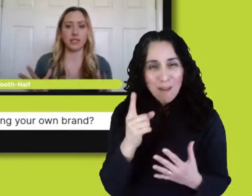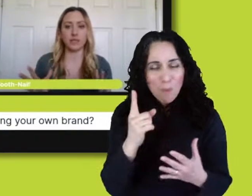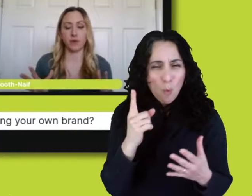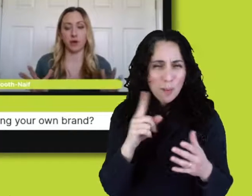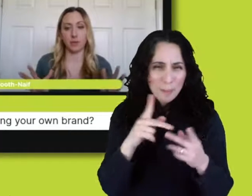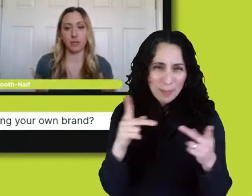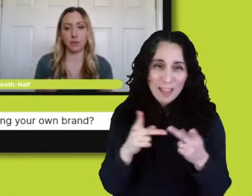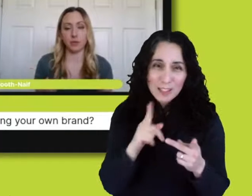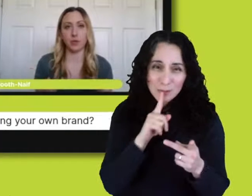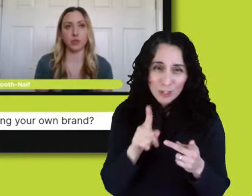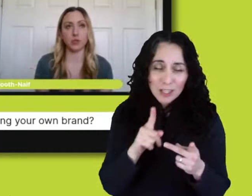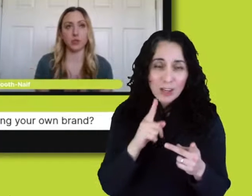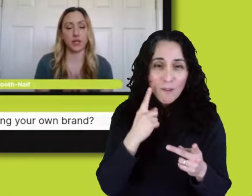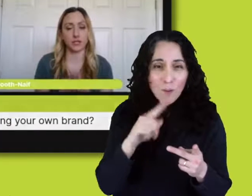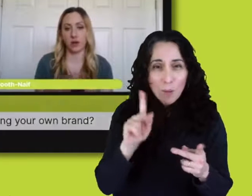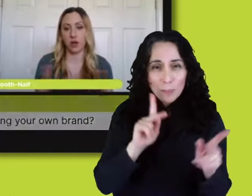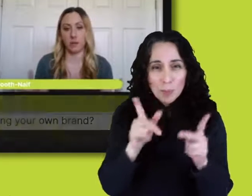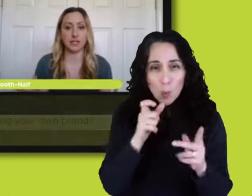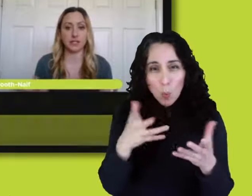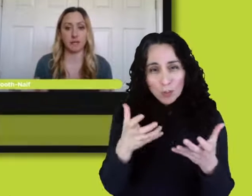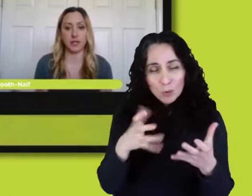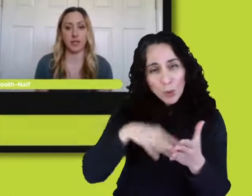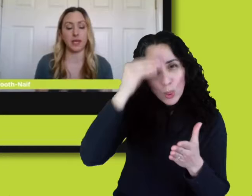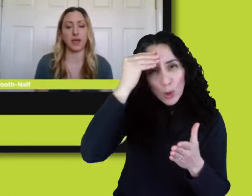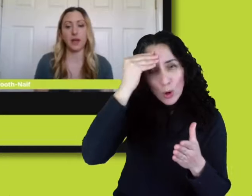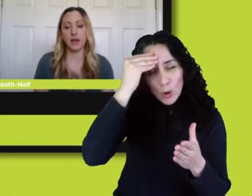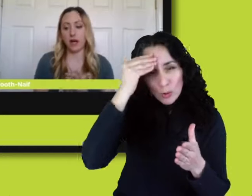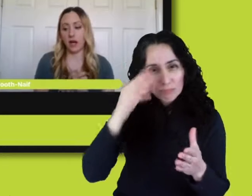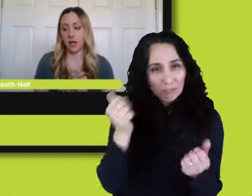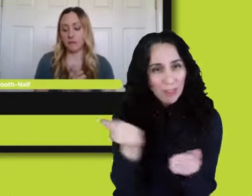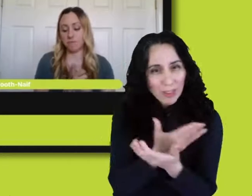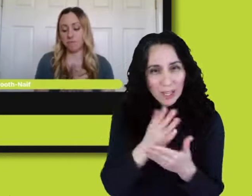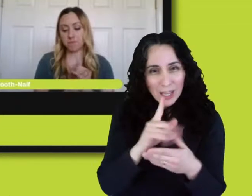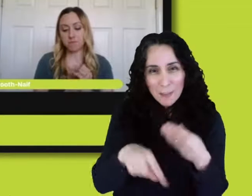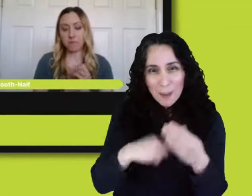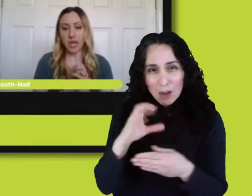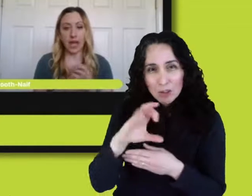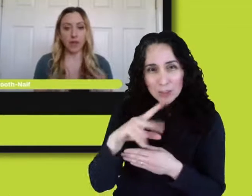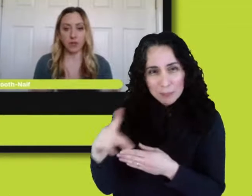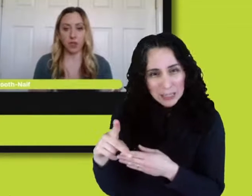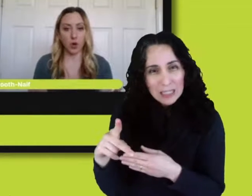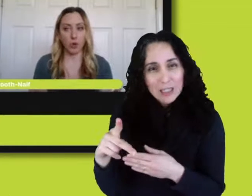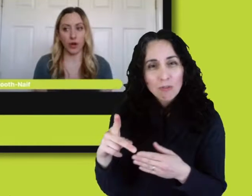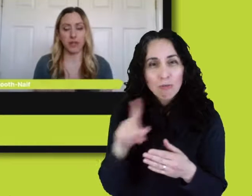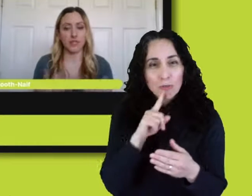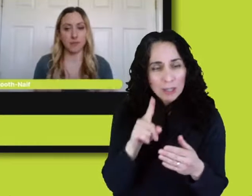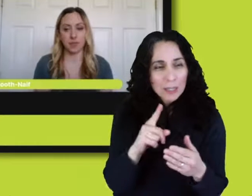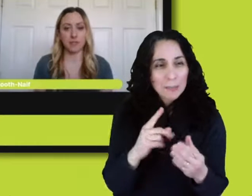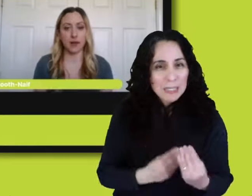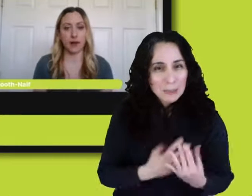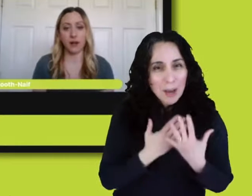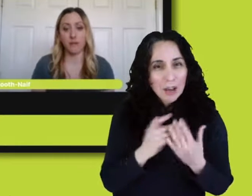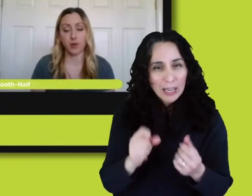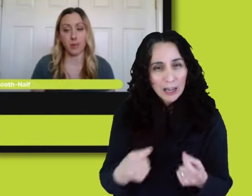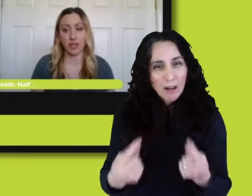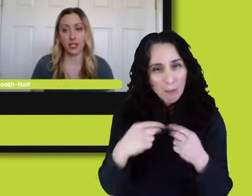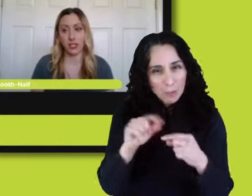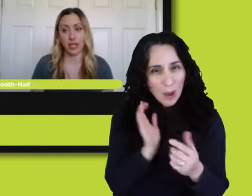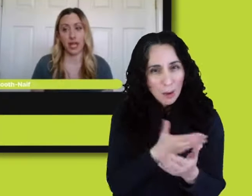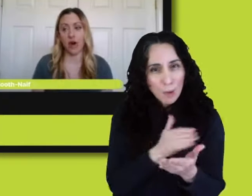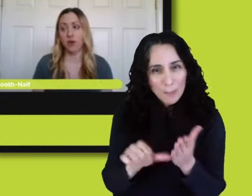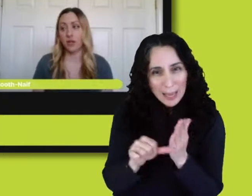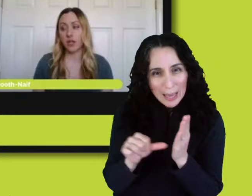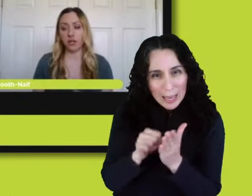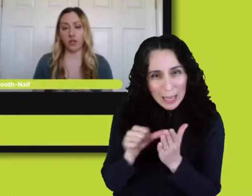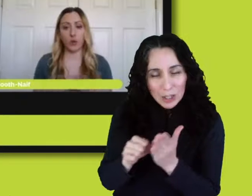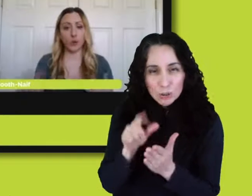one place for people who want to learn all about CP, and have, you know, awareness and be inspired. Come to our page